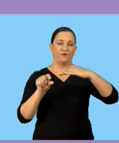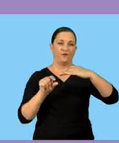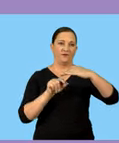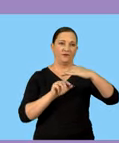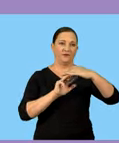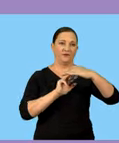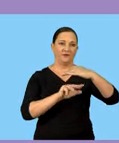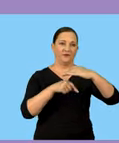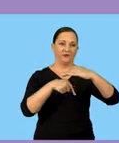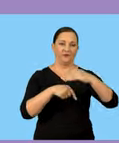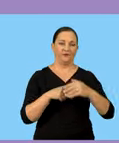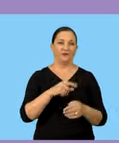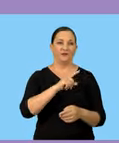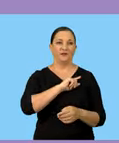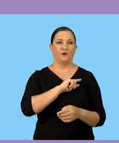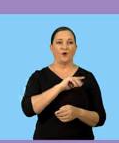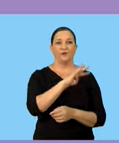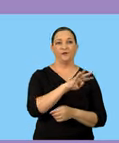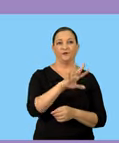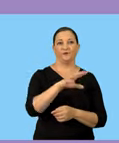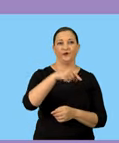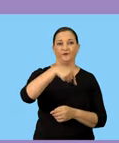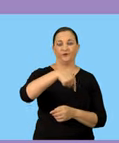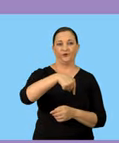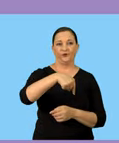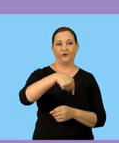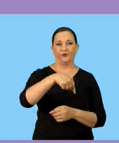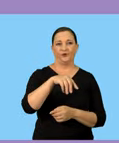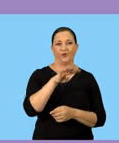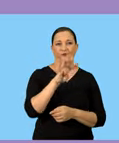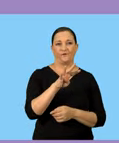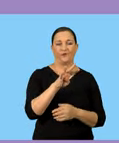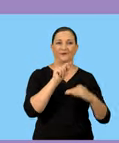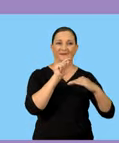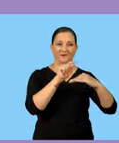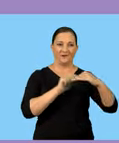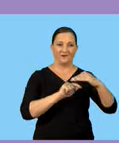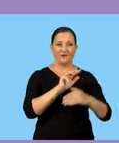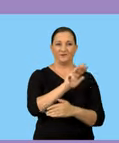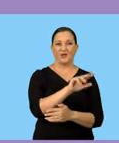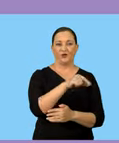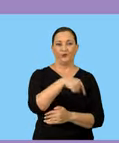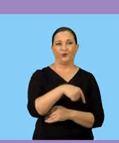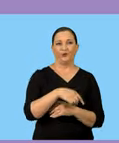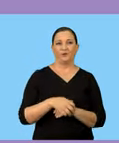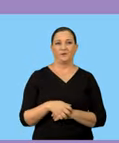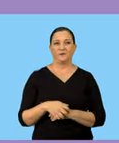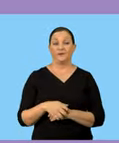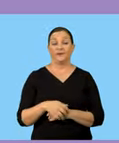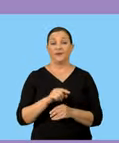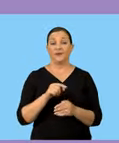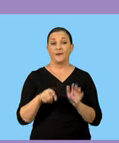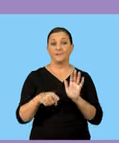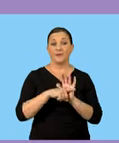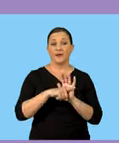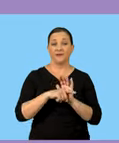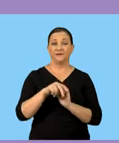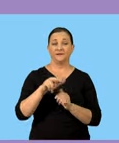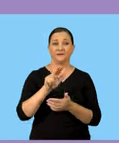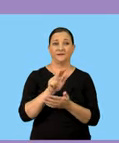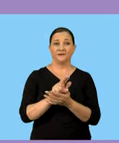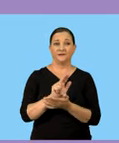99q. So we have 45q exponent 4 divided by 9q